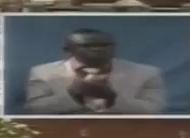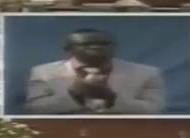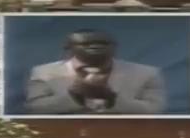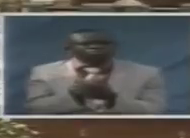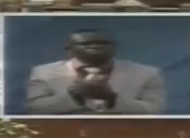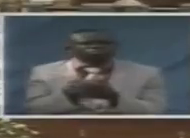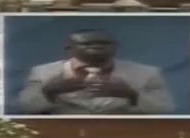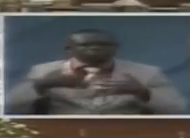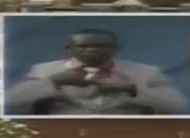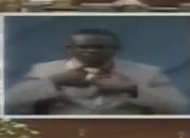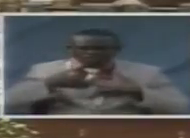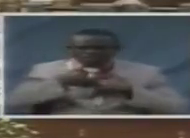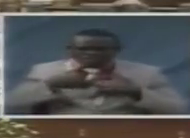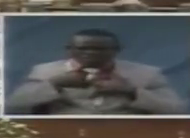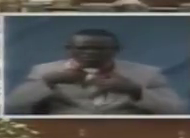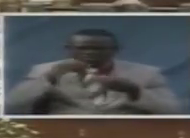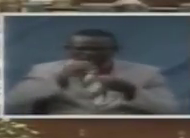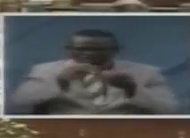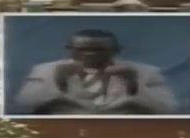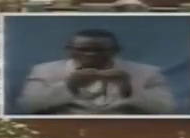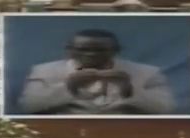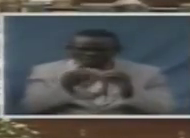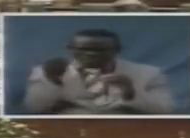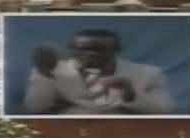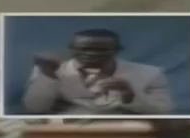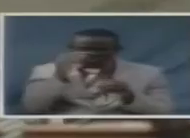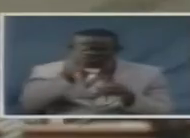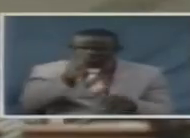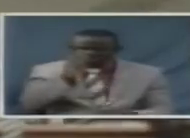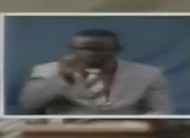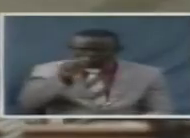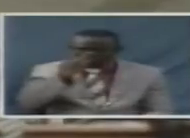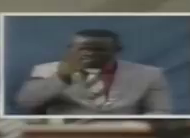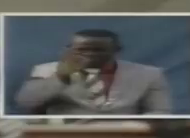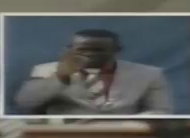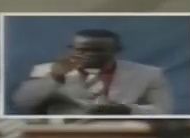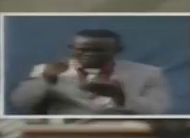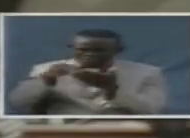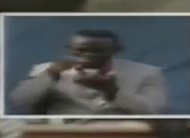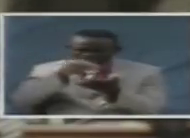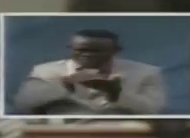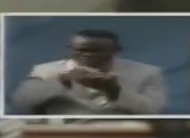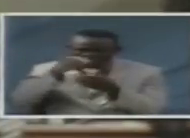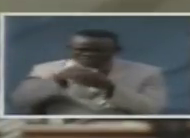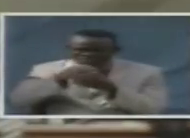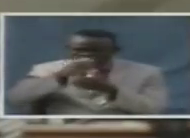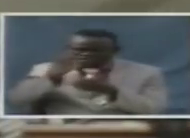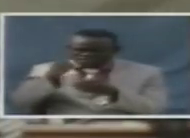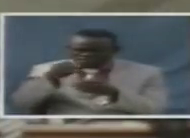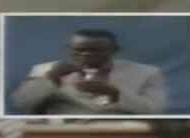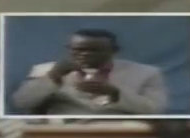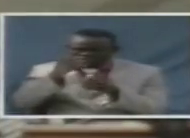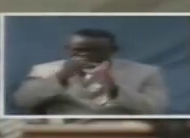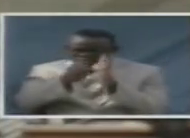livestock population to 4.9 million during the period January to June 2017 from